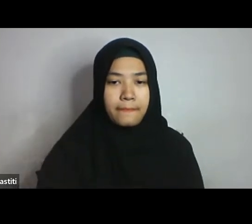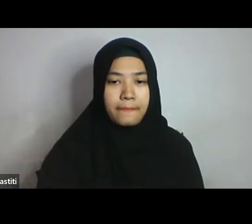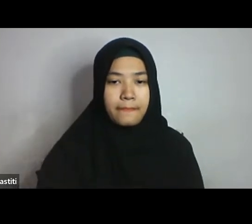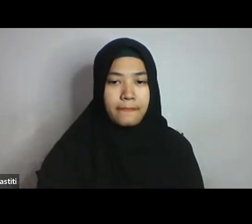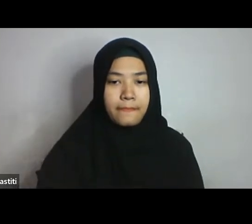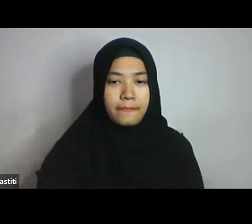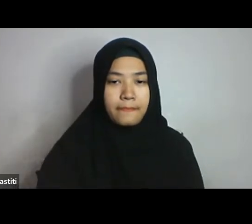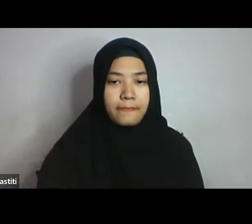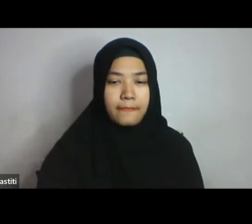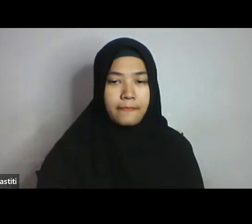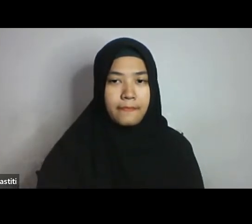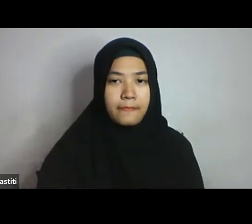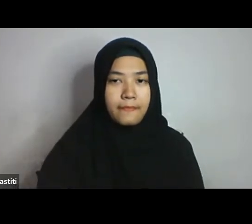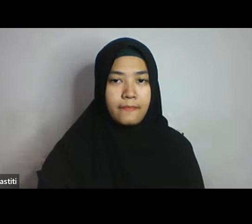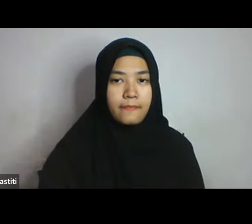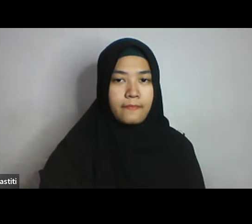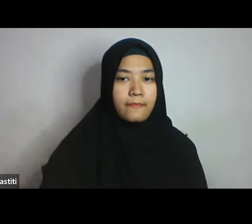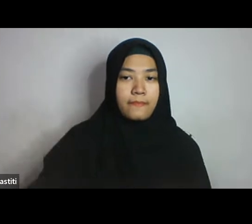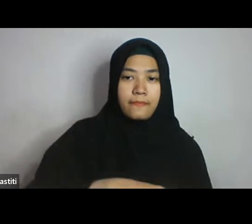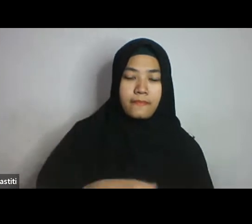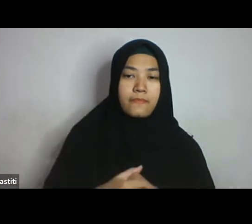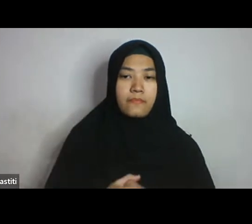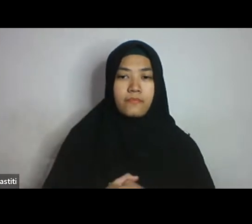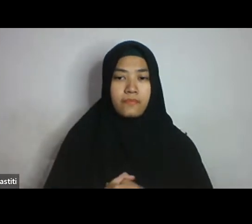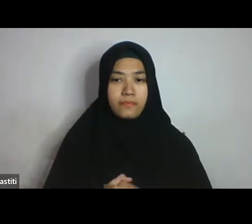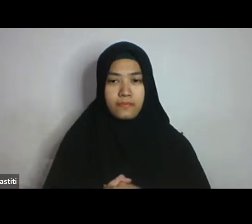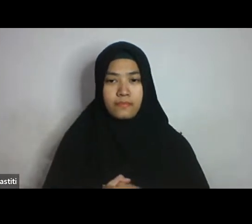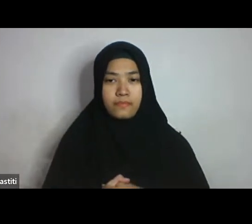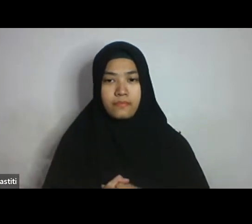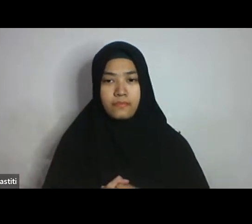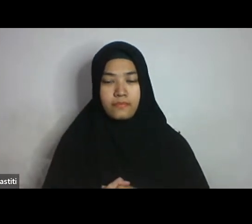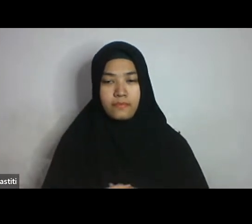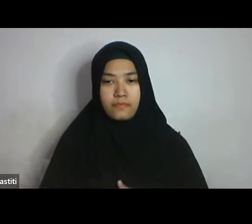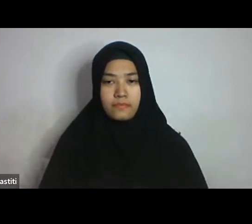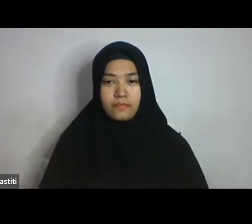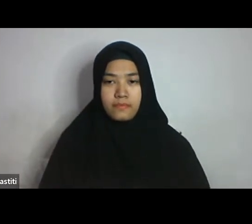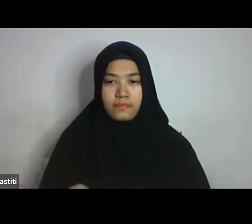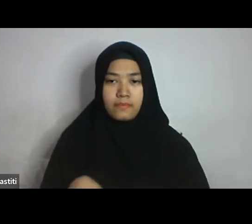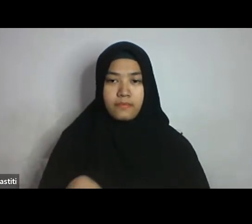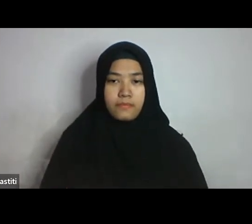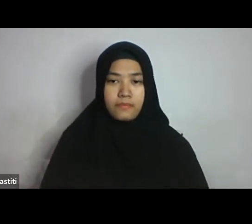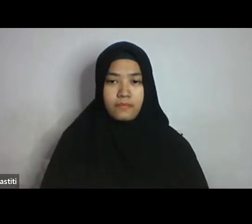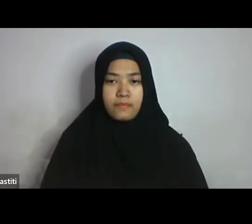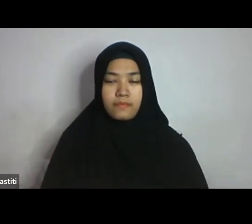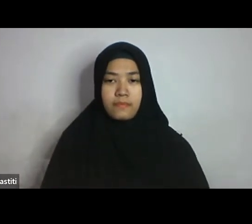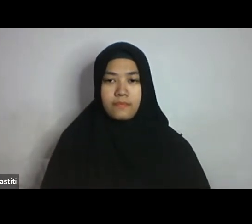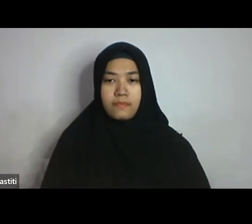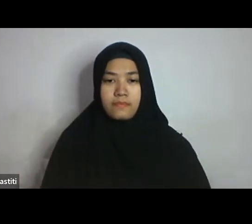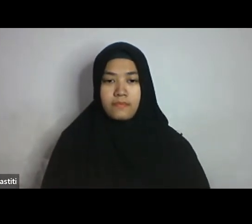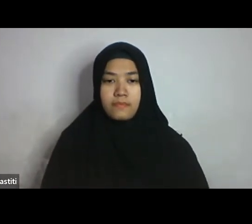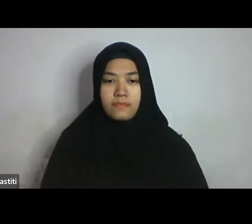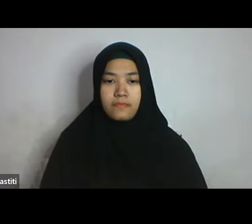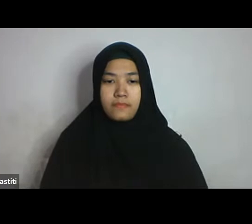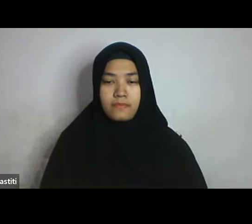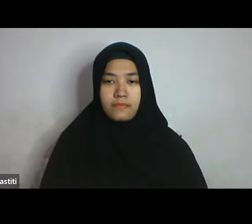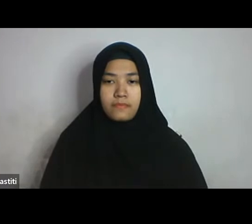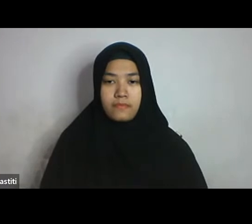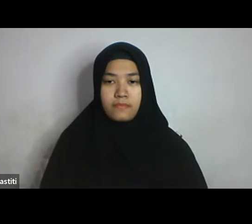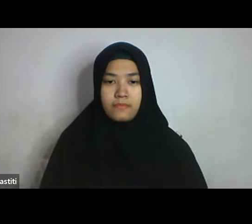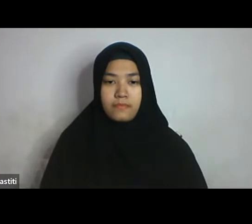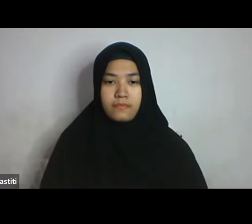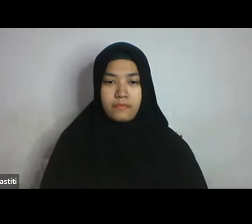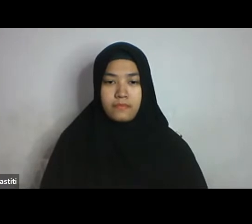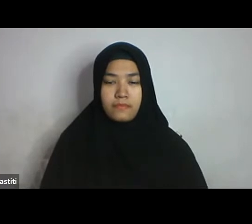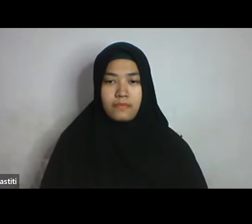time. So therefore, it is important to enroll everybody who is willing, either through the consumer groups,